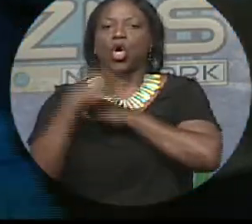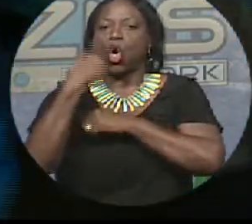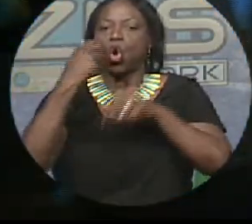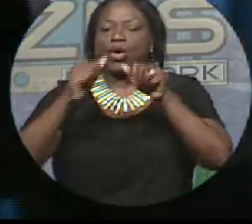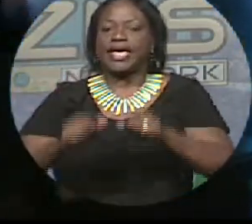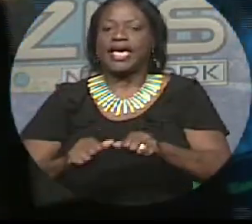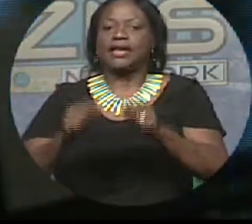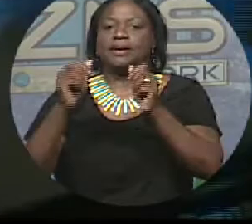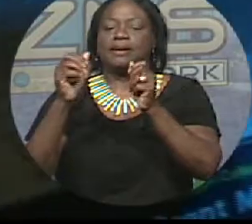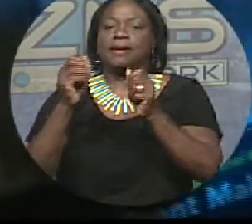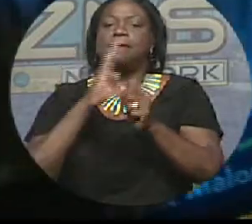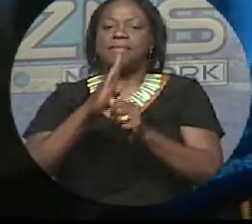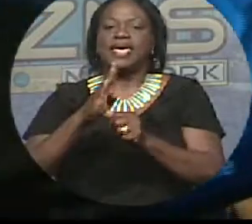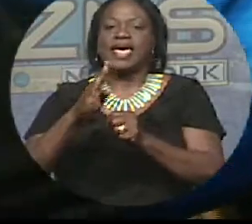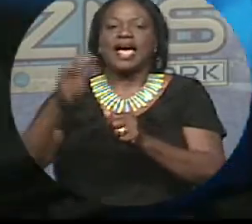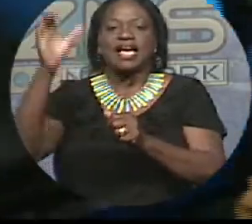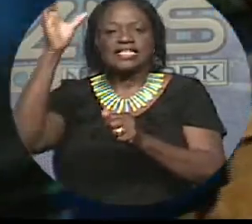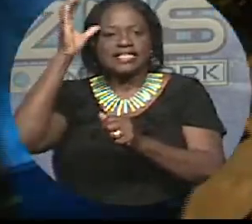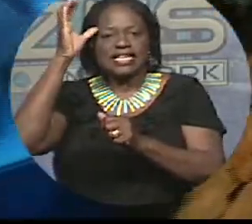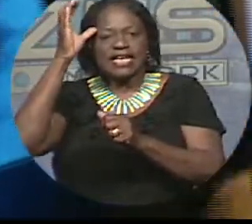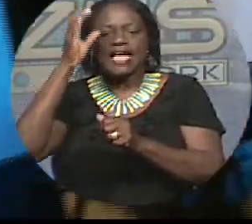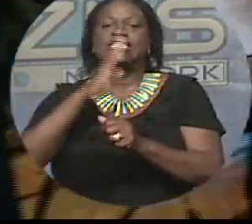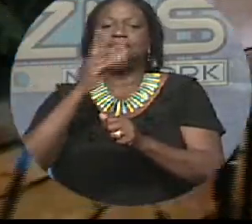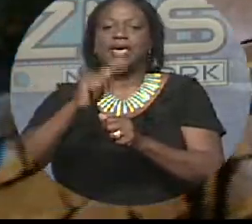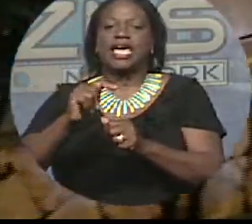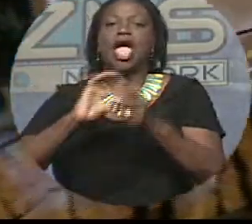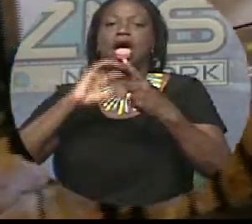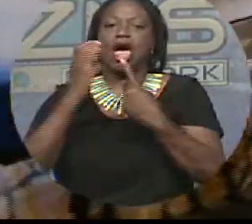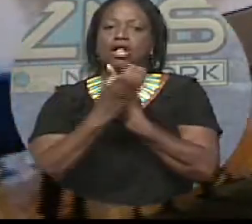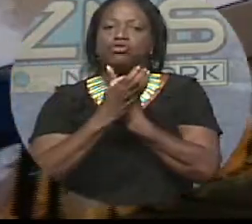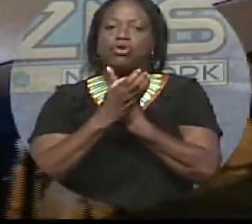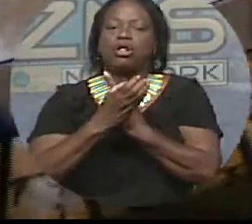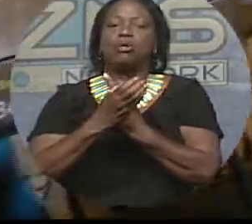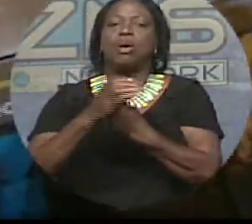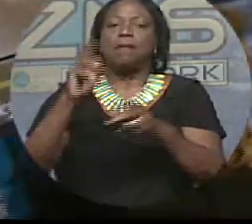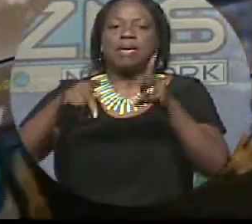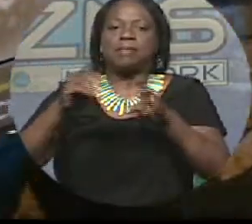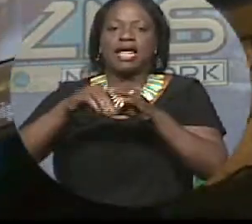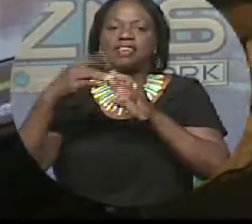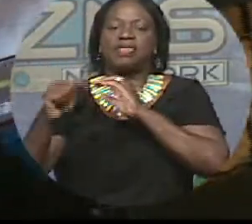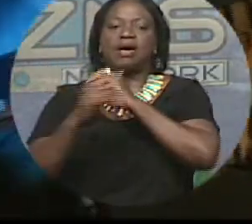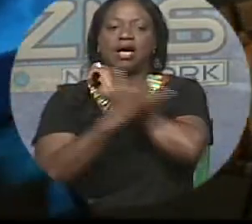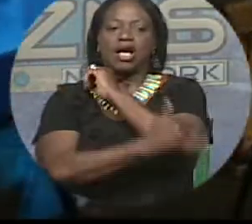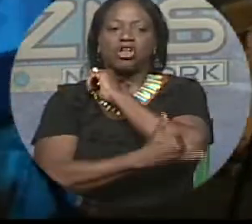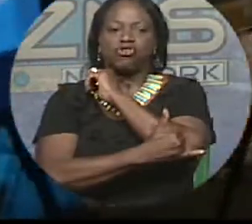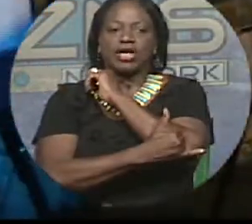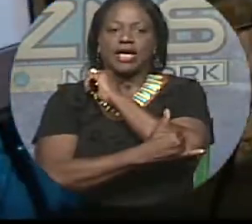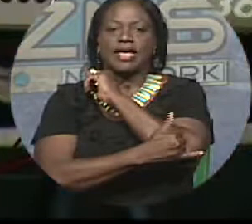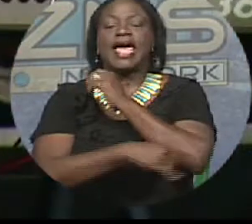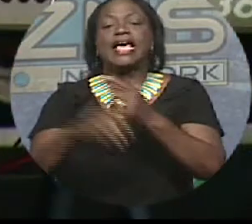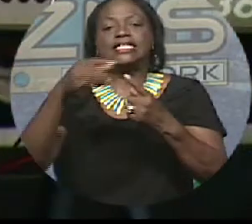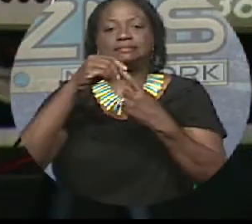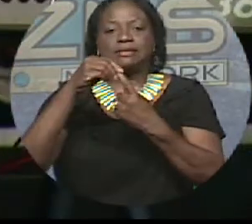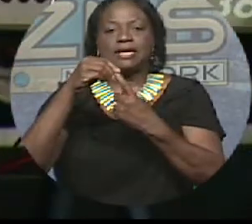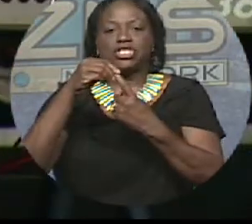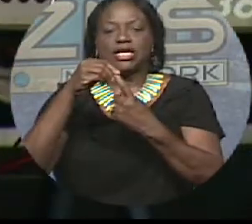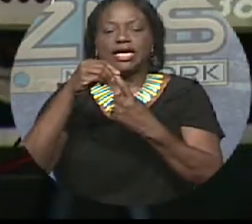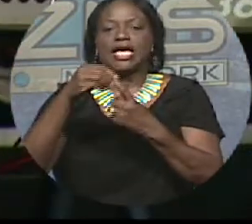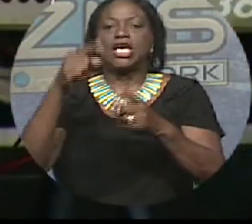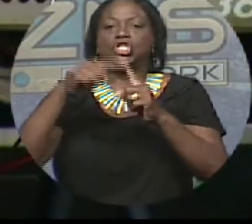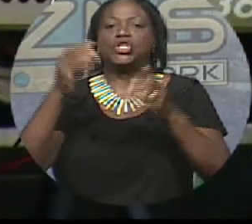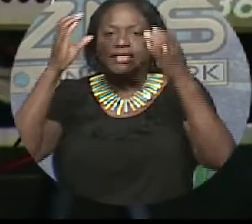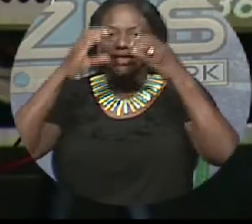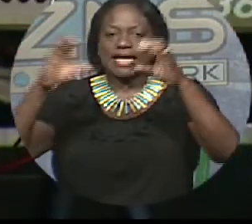be considered to be cultural warriors of this country. And in particular, to